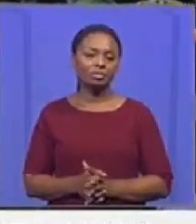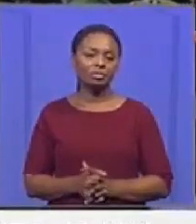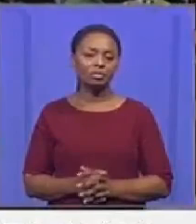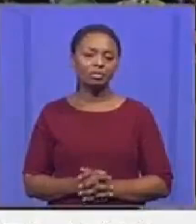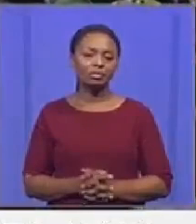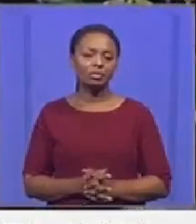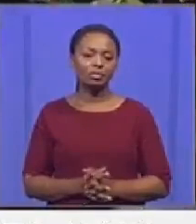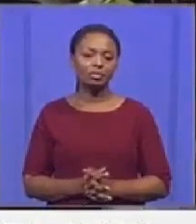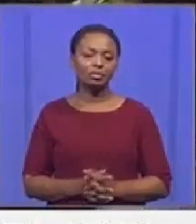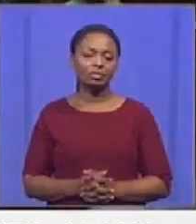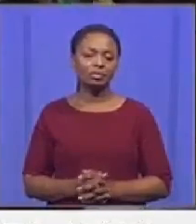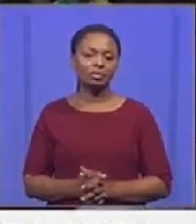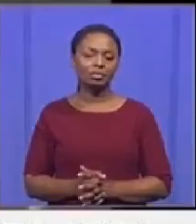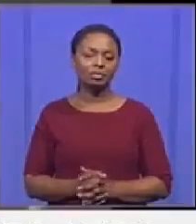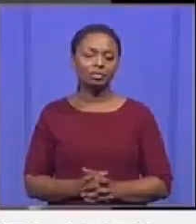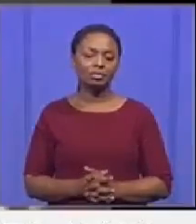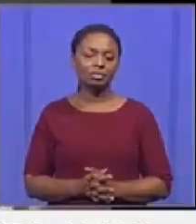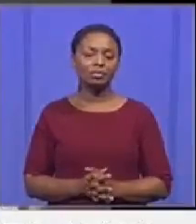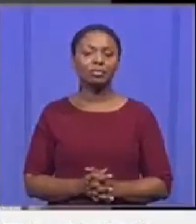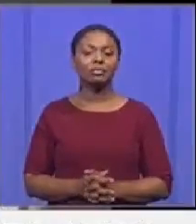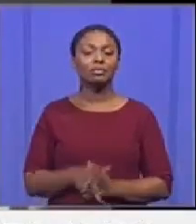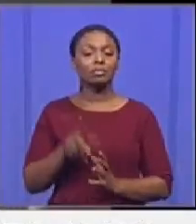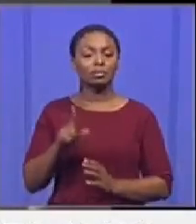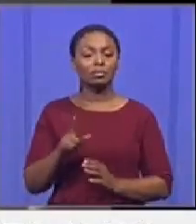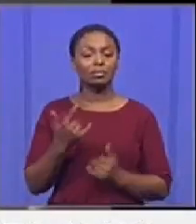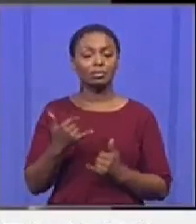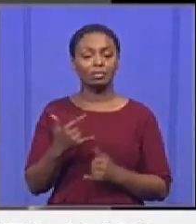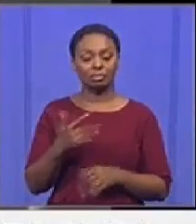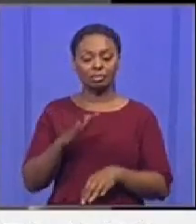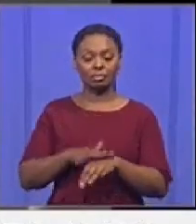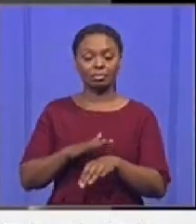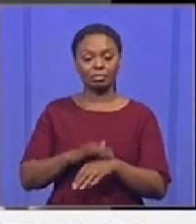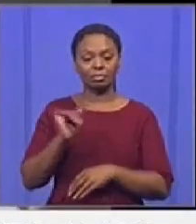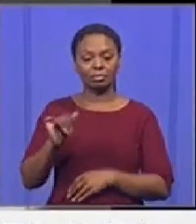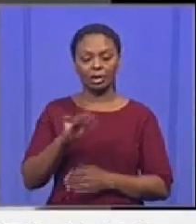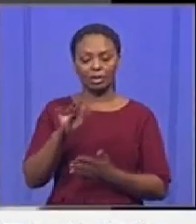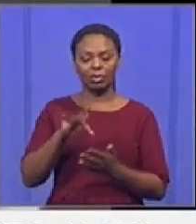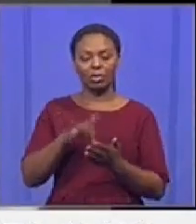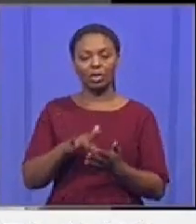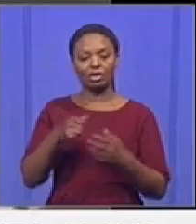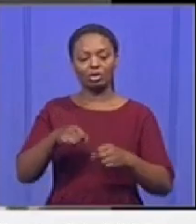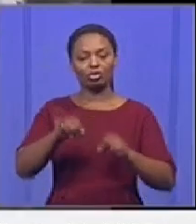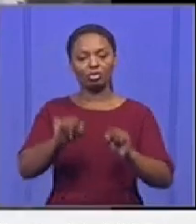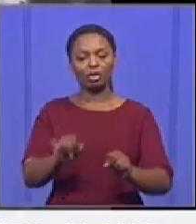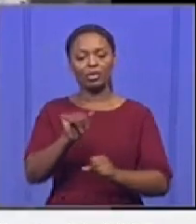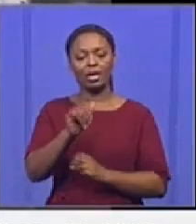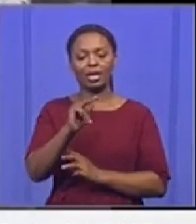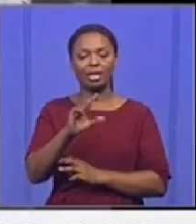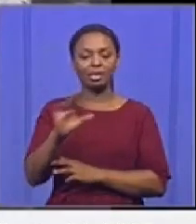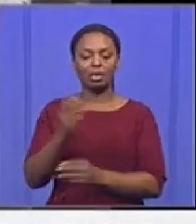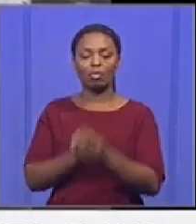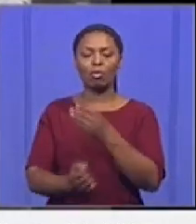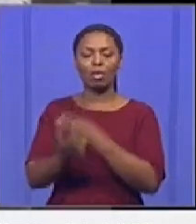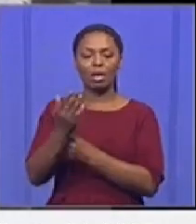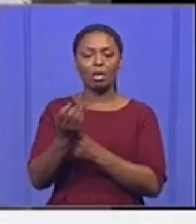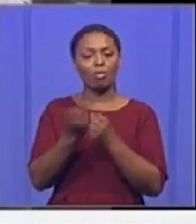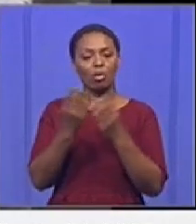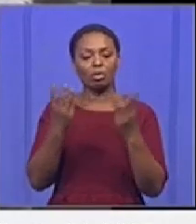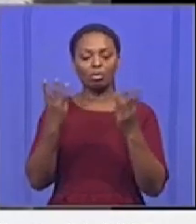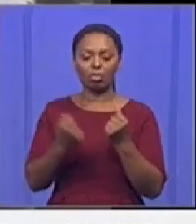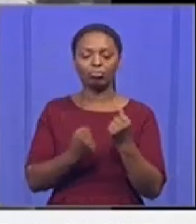Unity is the winning position. Mo pakeng ya gagwe yotlhe jaaka modulasetilo wa ANC kwa Mpumalanga o okeditse tshosometso